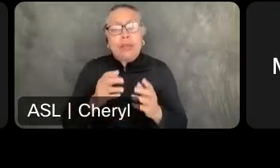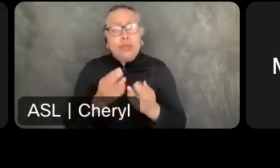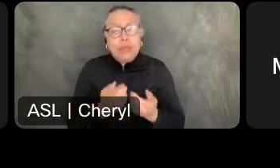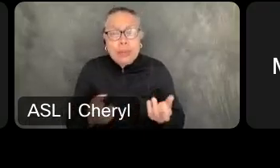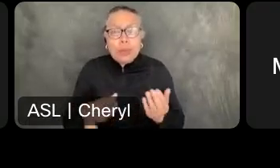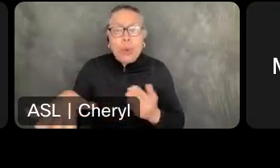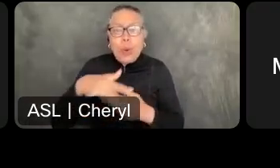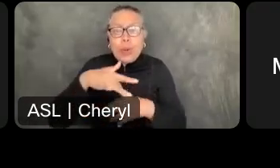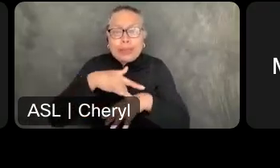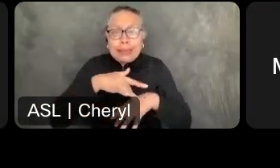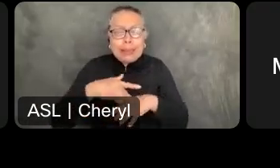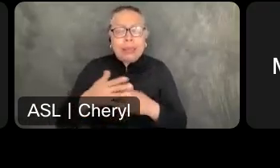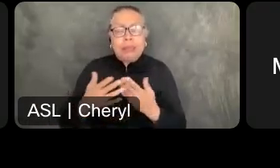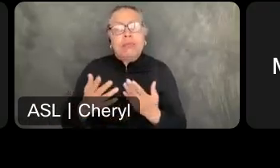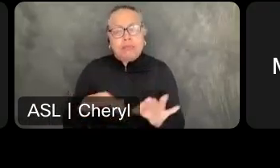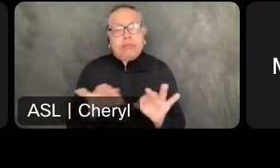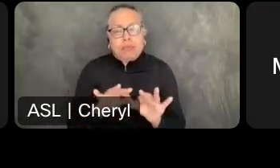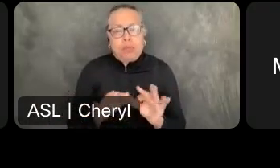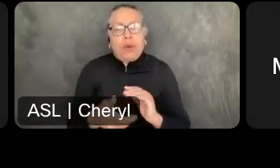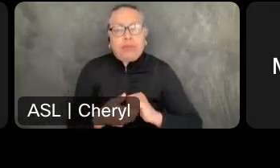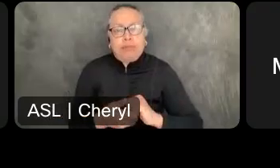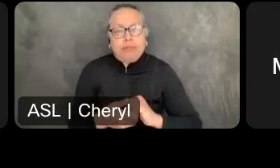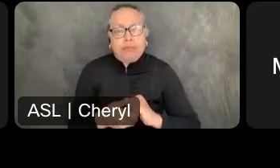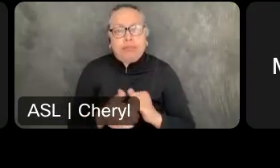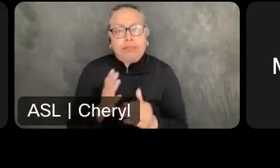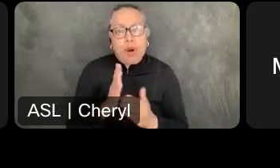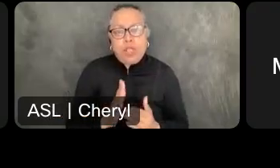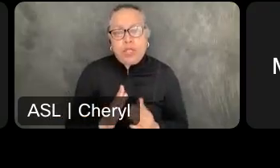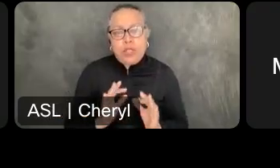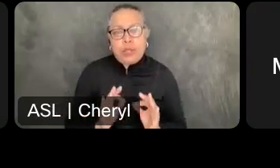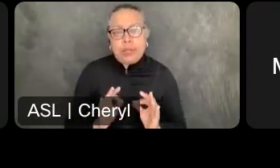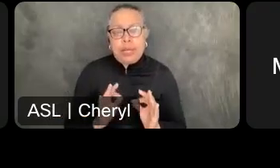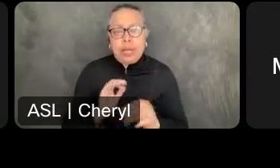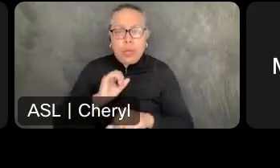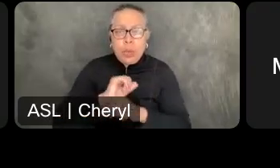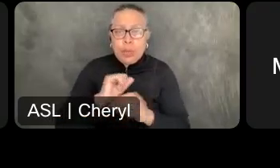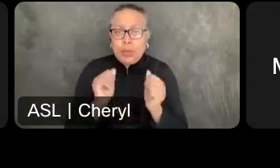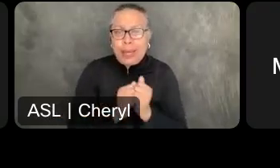And so we want to be good partners and really work across those silos.